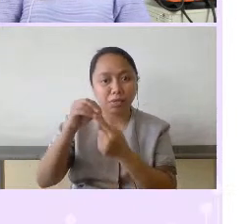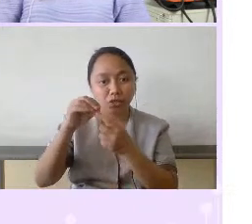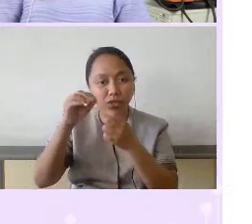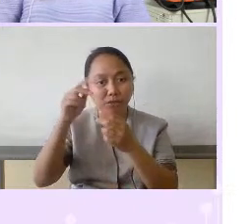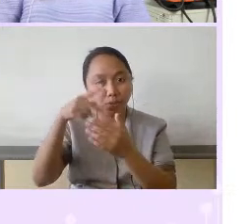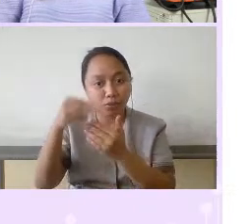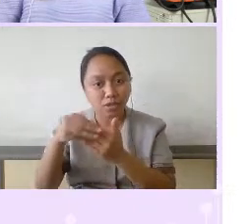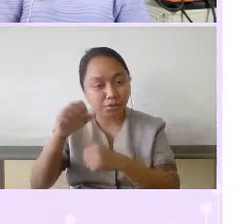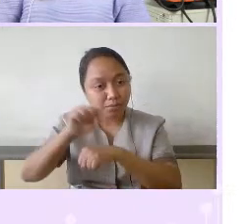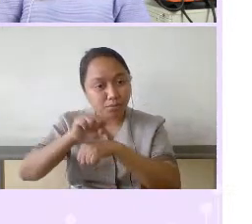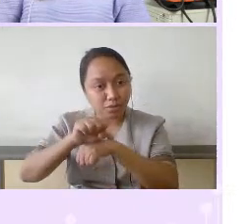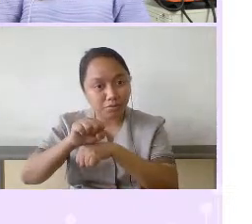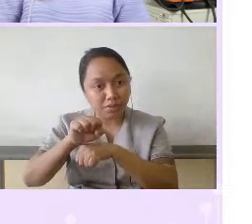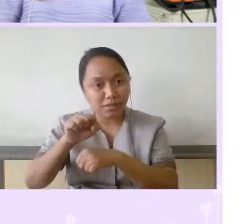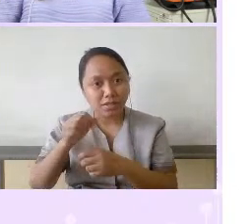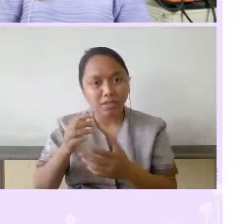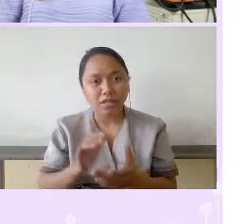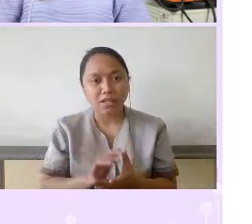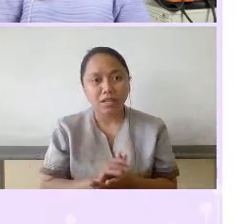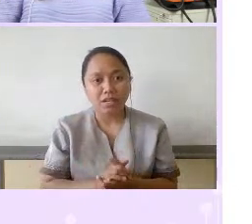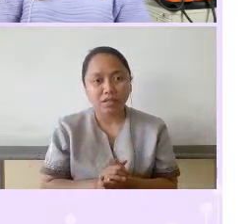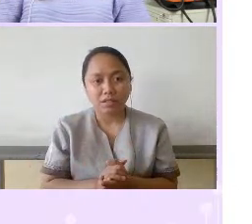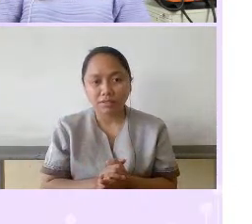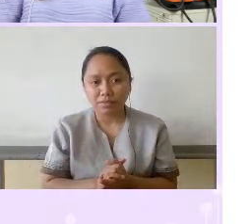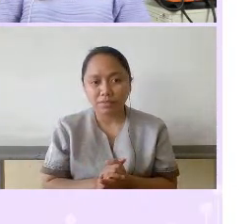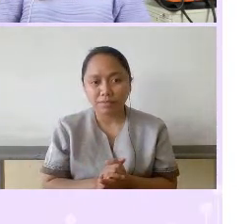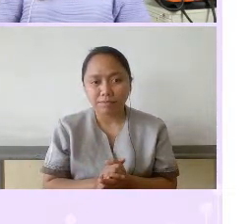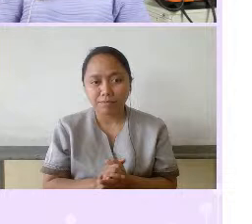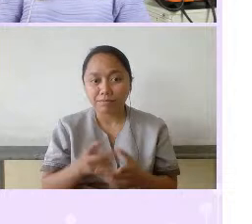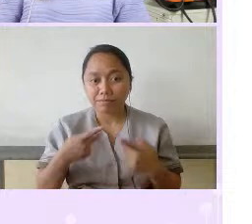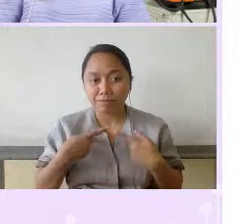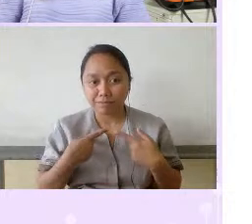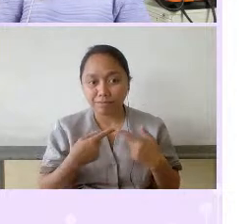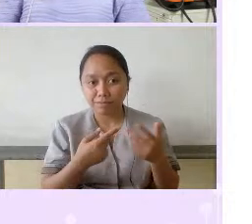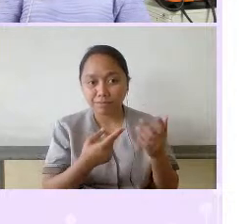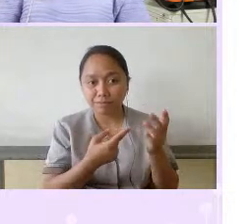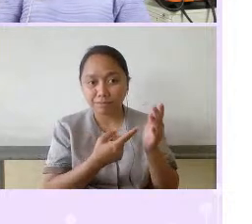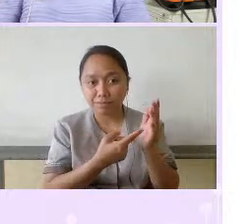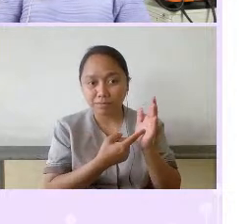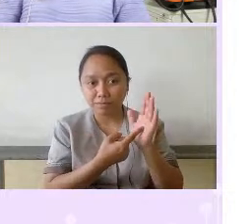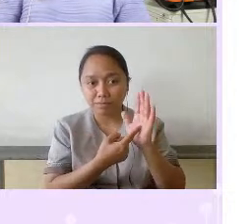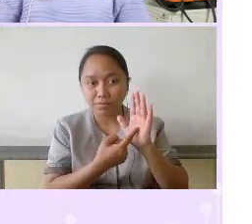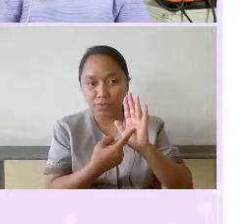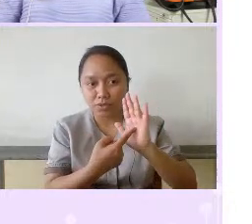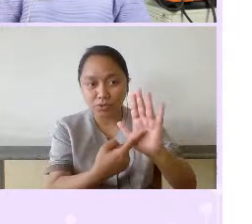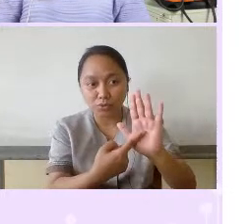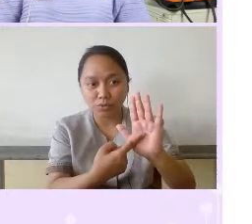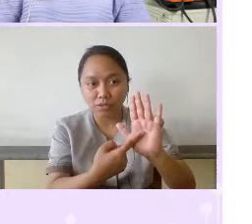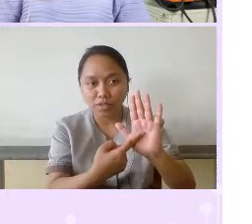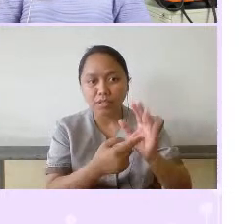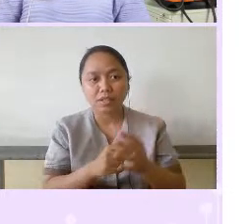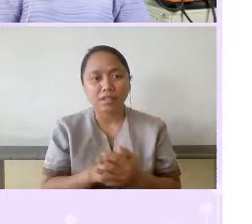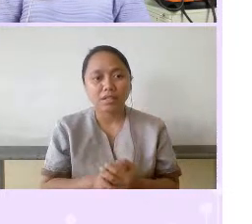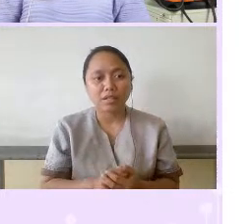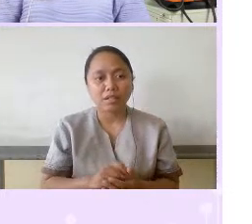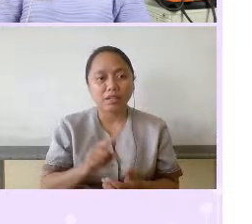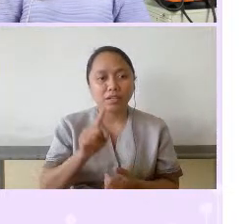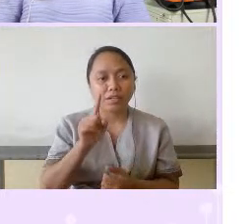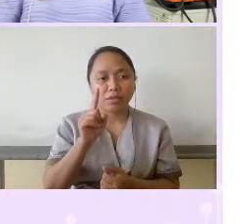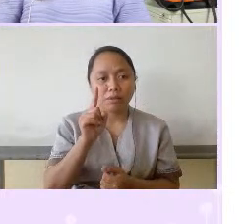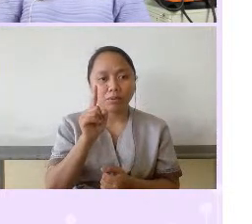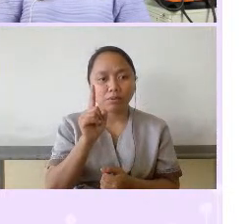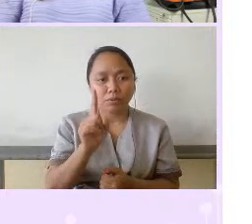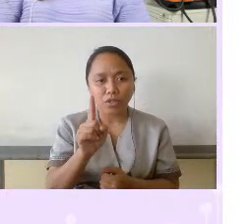youth through the Job Start Full Cycle Employment Facilitation Framework. The first framework of its kind in Southeast